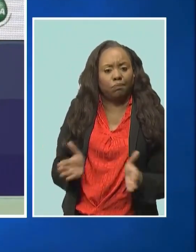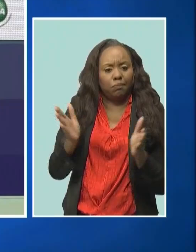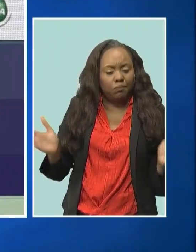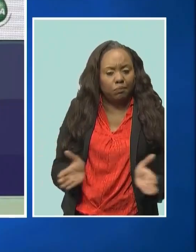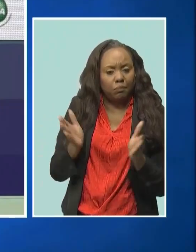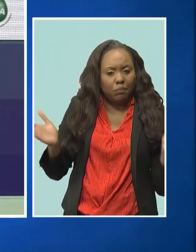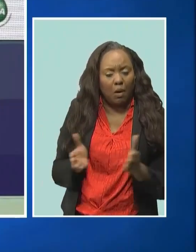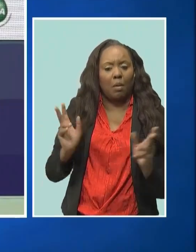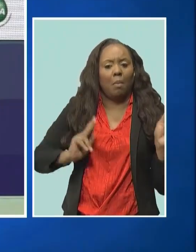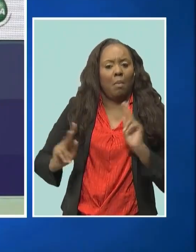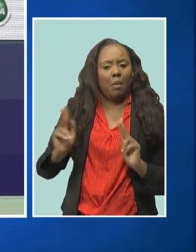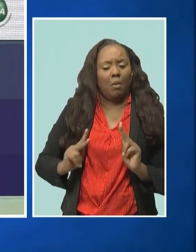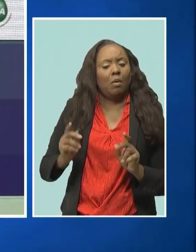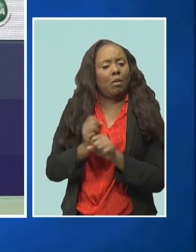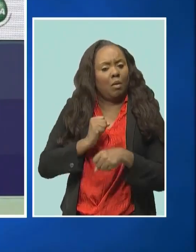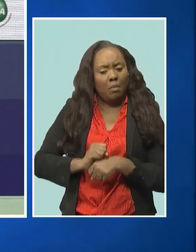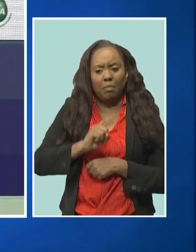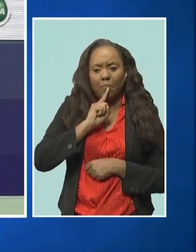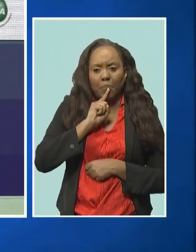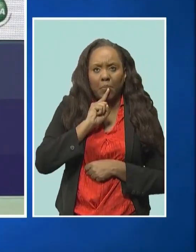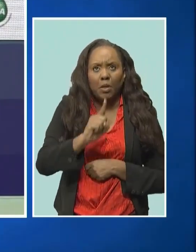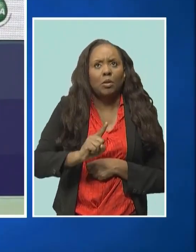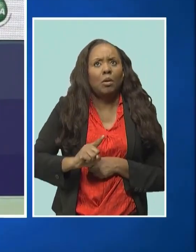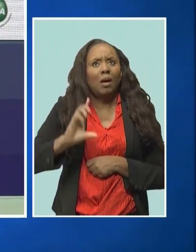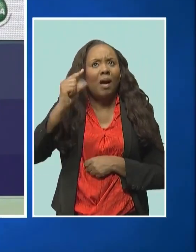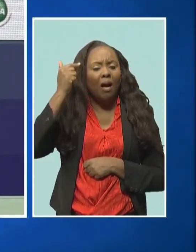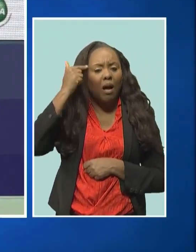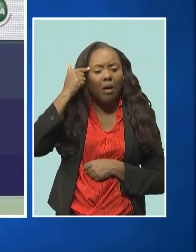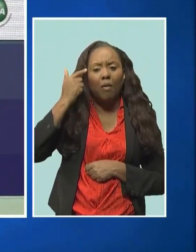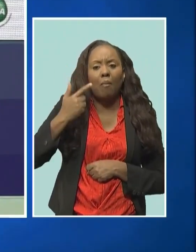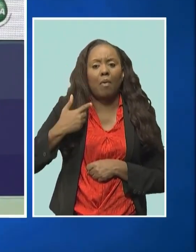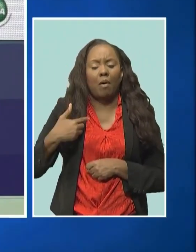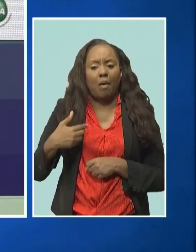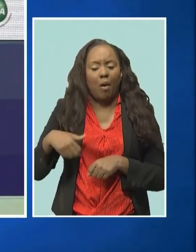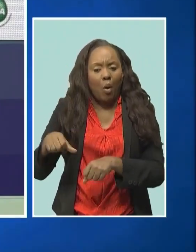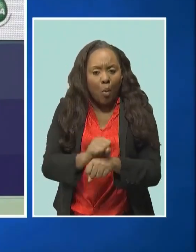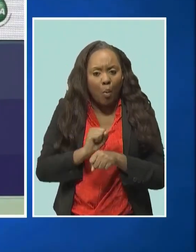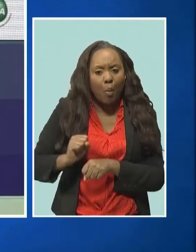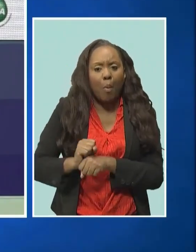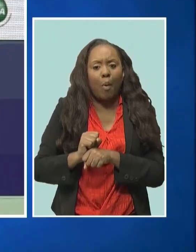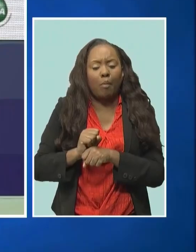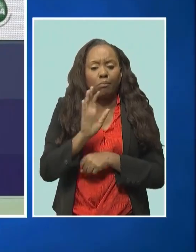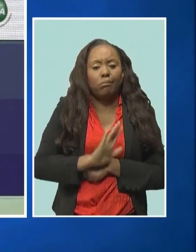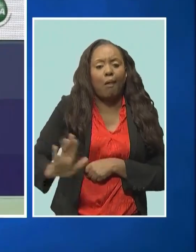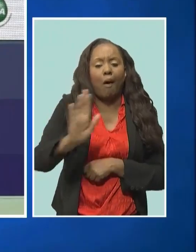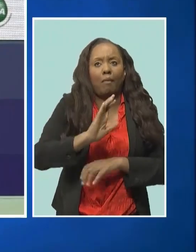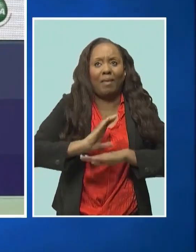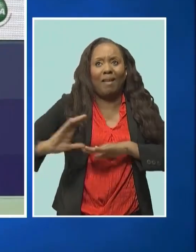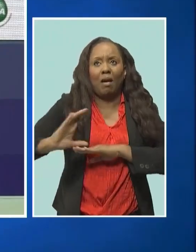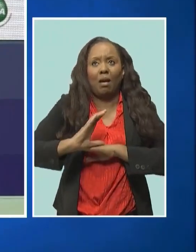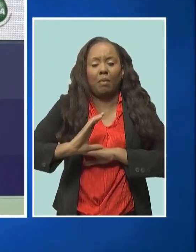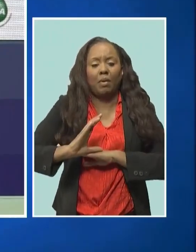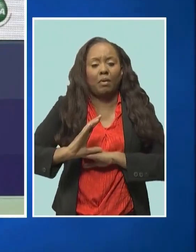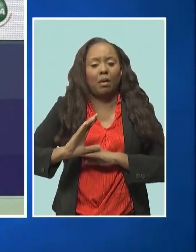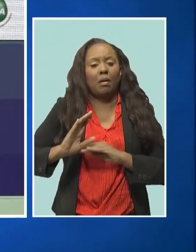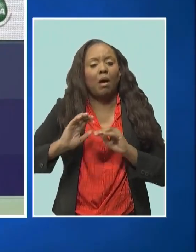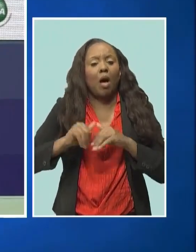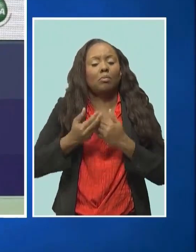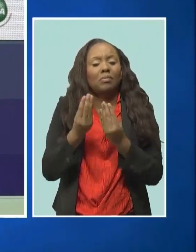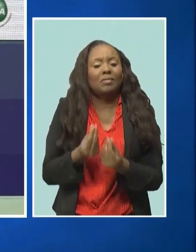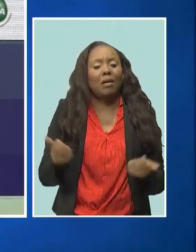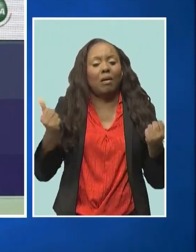increasing governance efficiency and efficacy within the region on the issue simply of